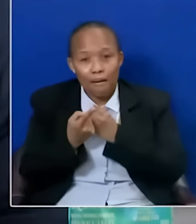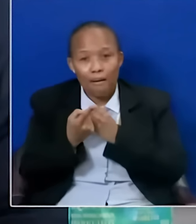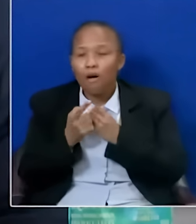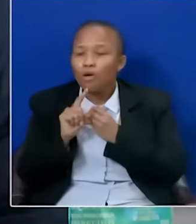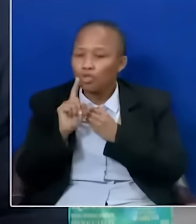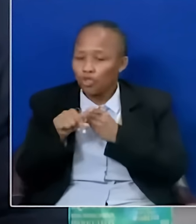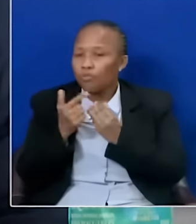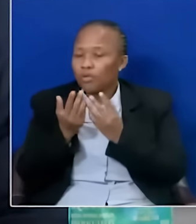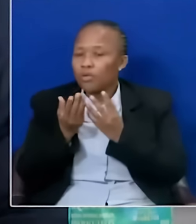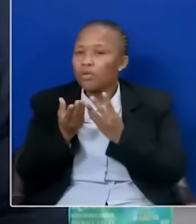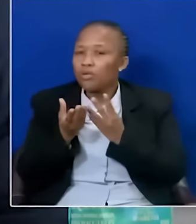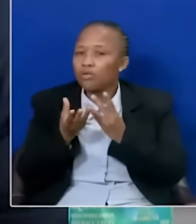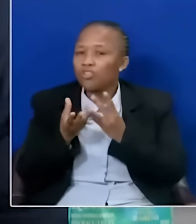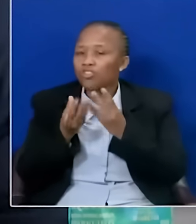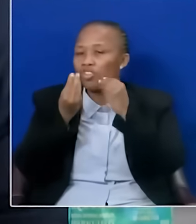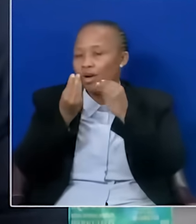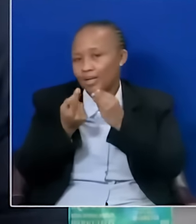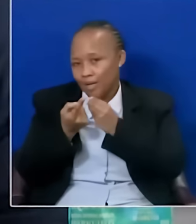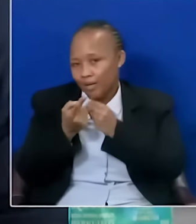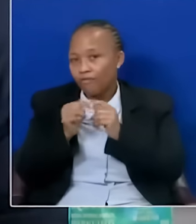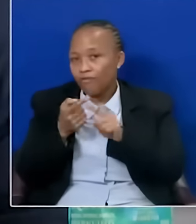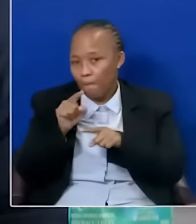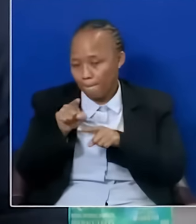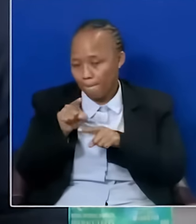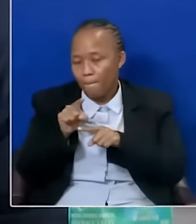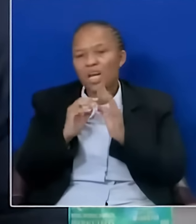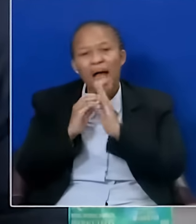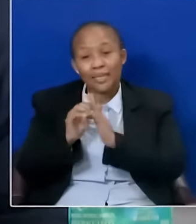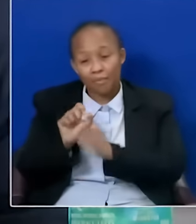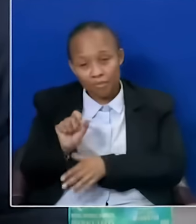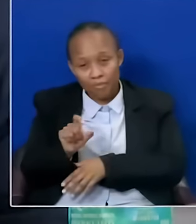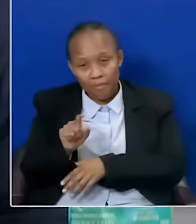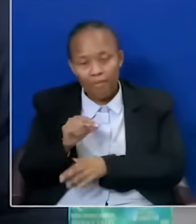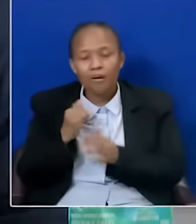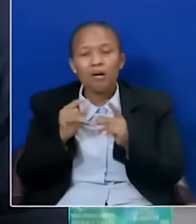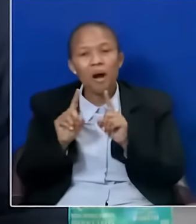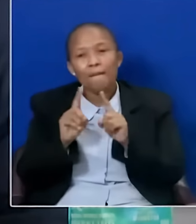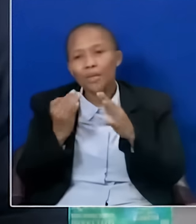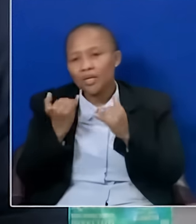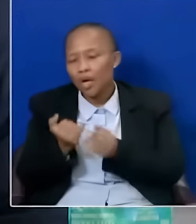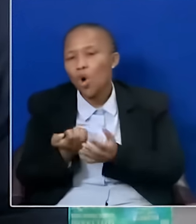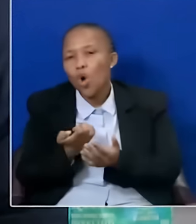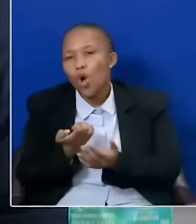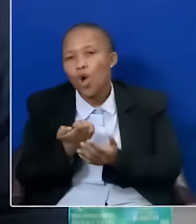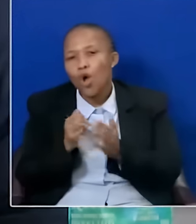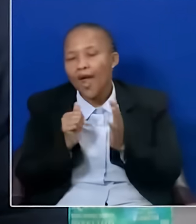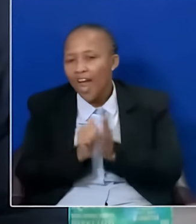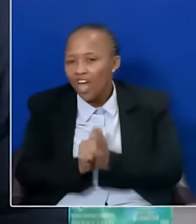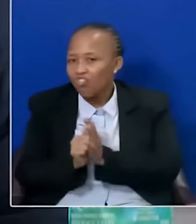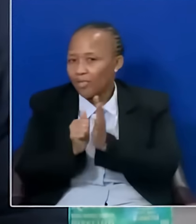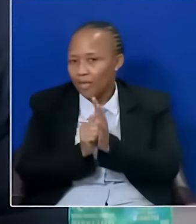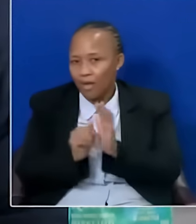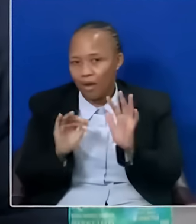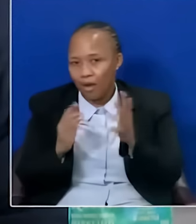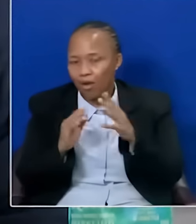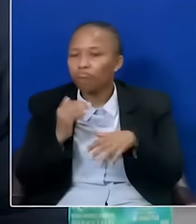of these samples. However, due to the agency in processing the ballistic analysis,